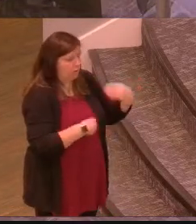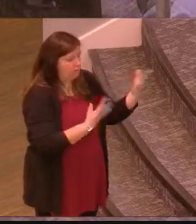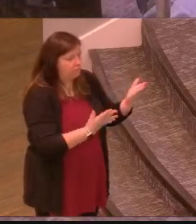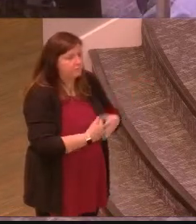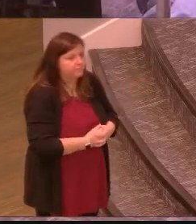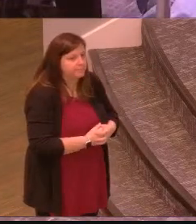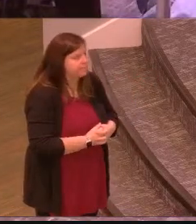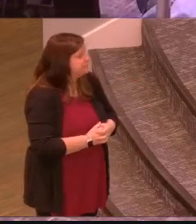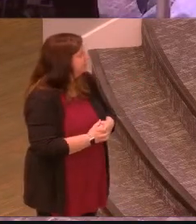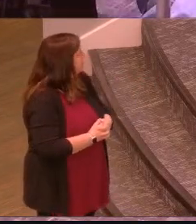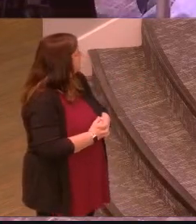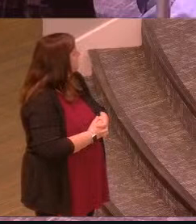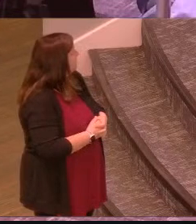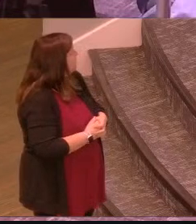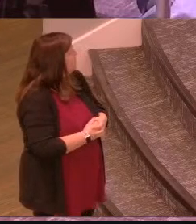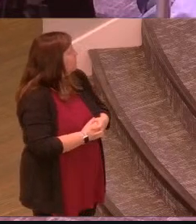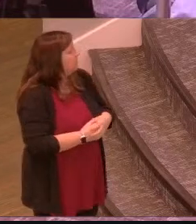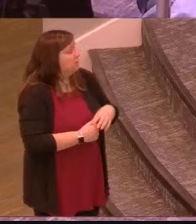Yes.